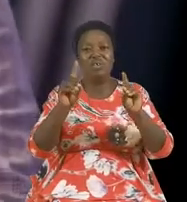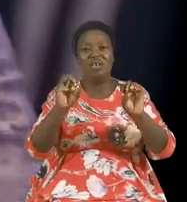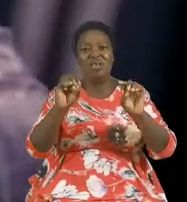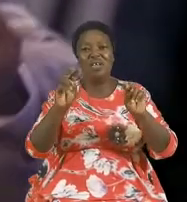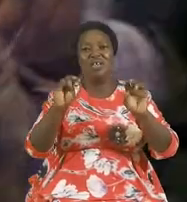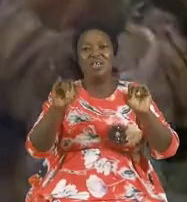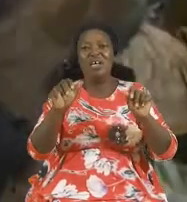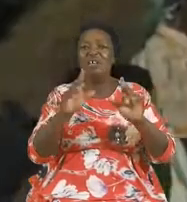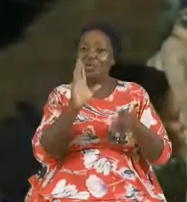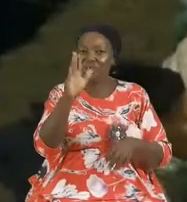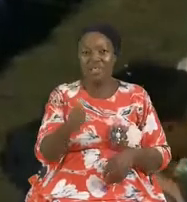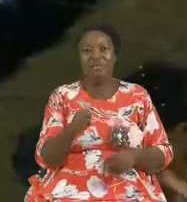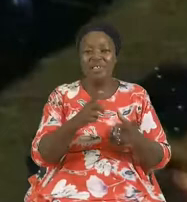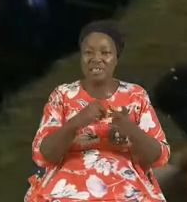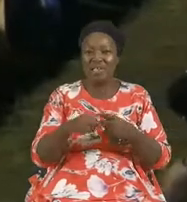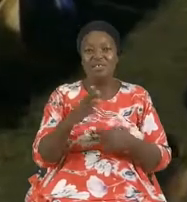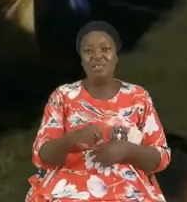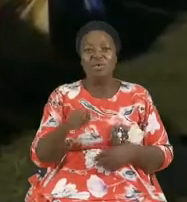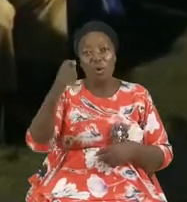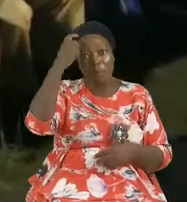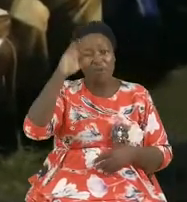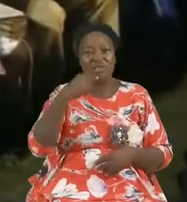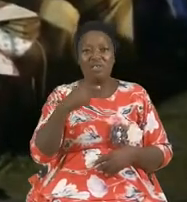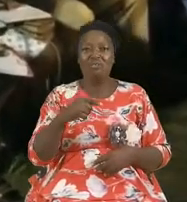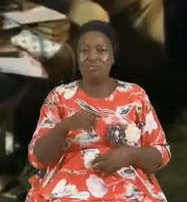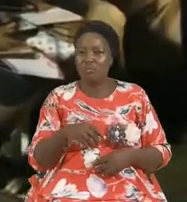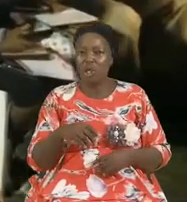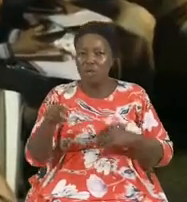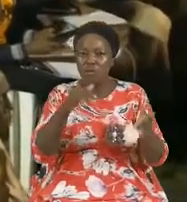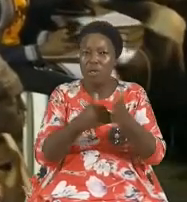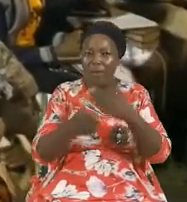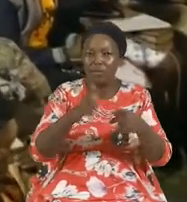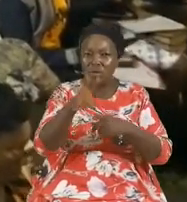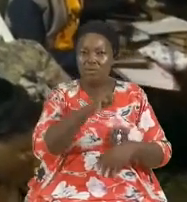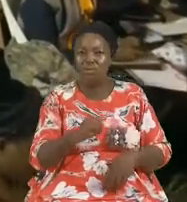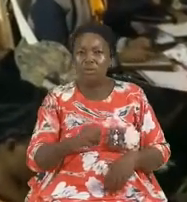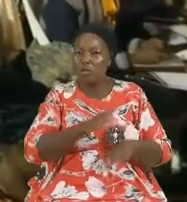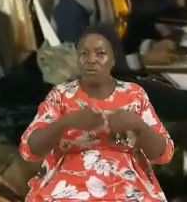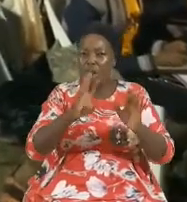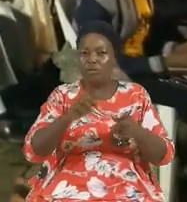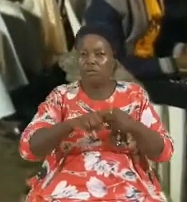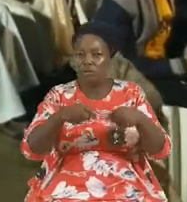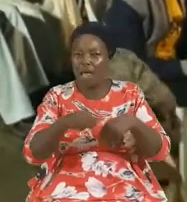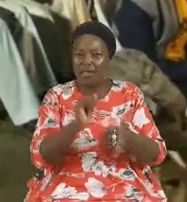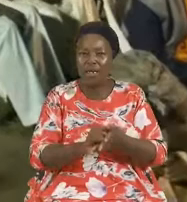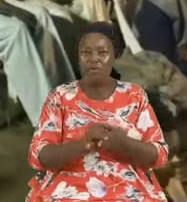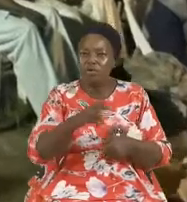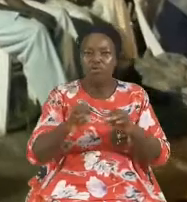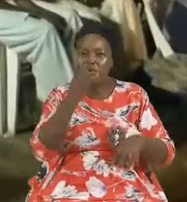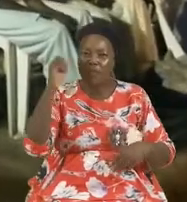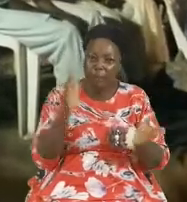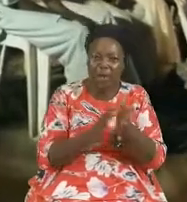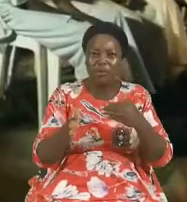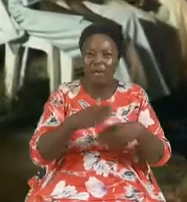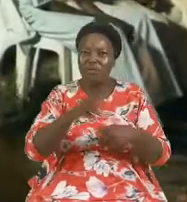following Christ, you deny yourself. Your mind will say, give it to him. Your mind will say, throw it